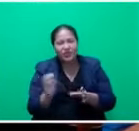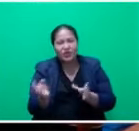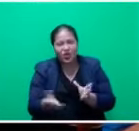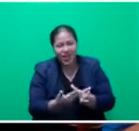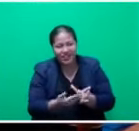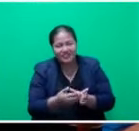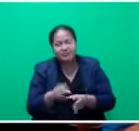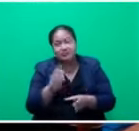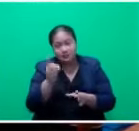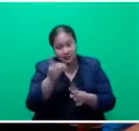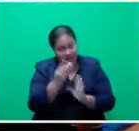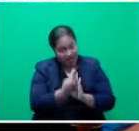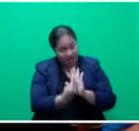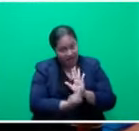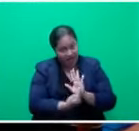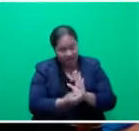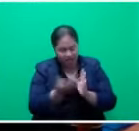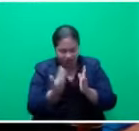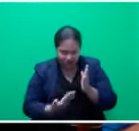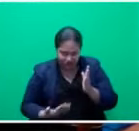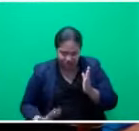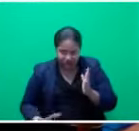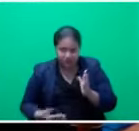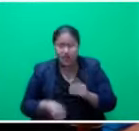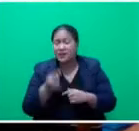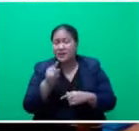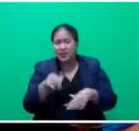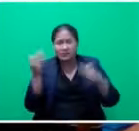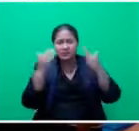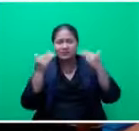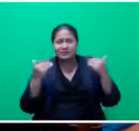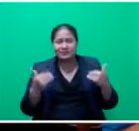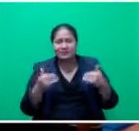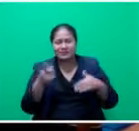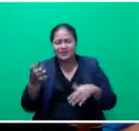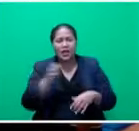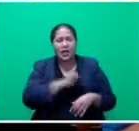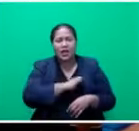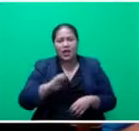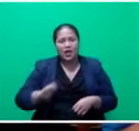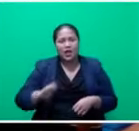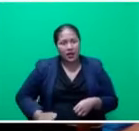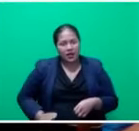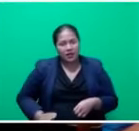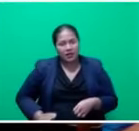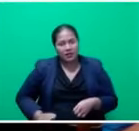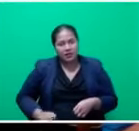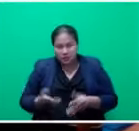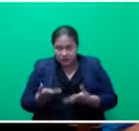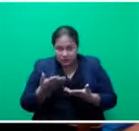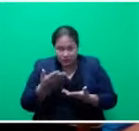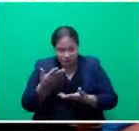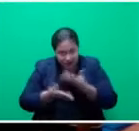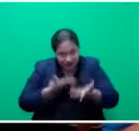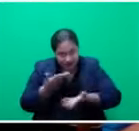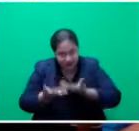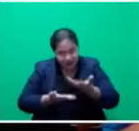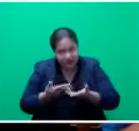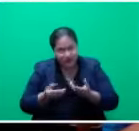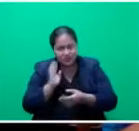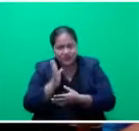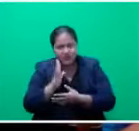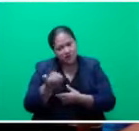then suddenly, Mr. Speaker, His Excellency's speech was over. That was it. Why, Mr.